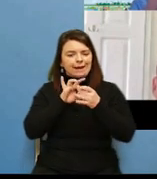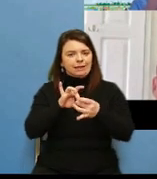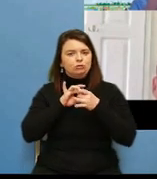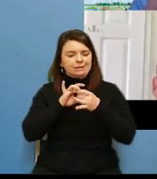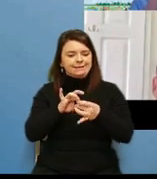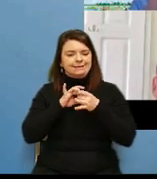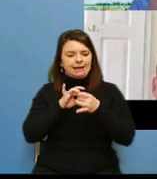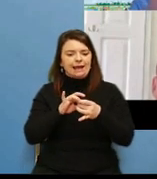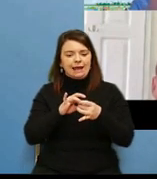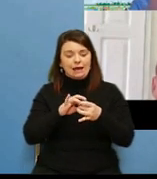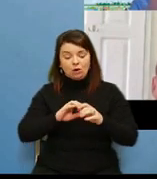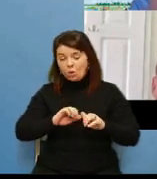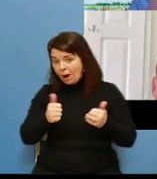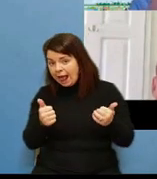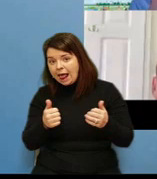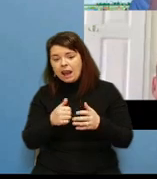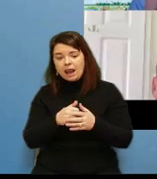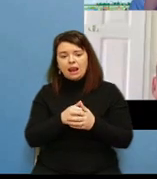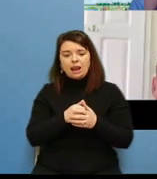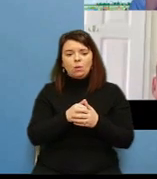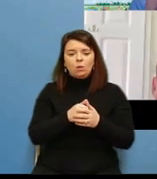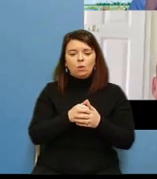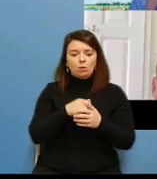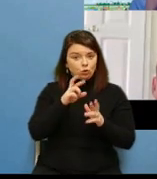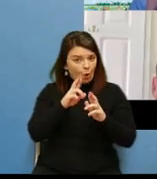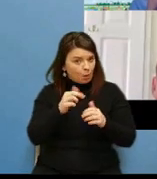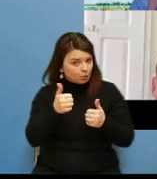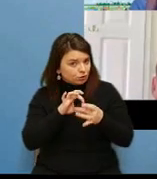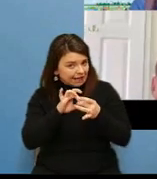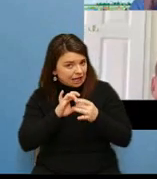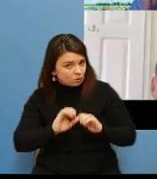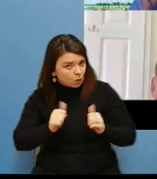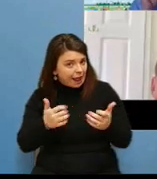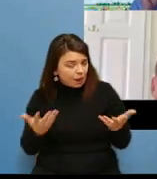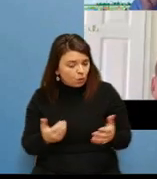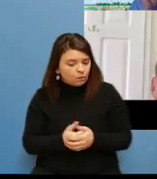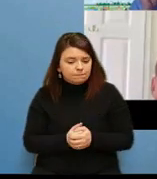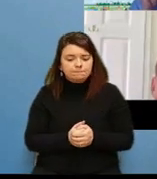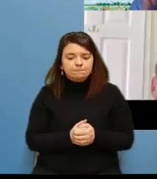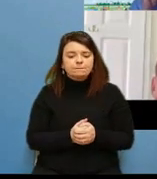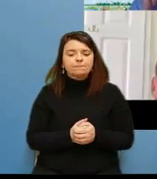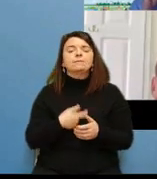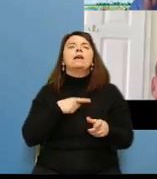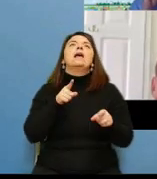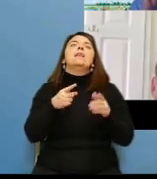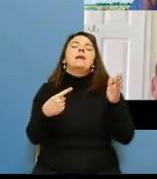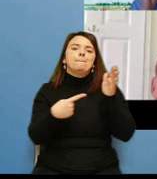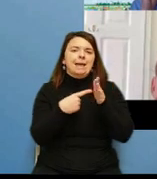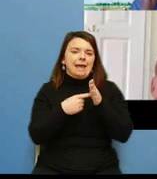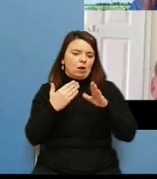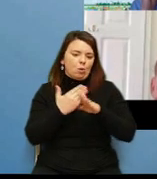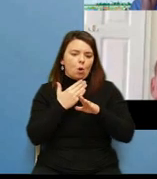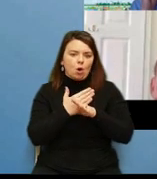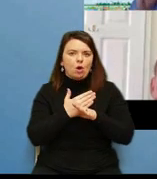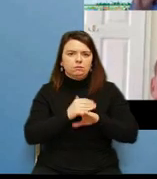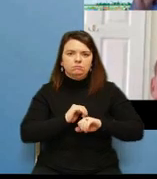overall sense how that engagement is going? Are you getting the traction you hope?